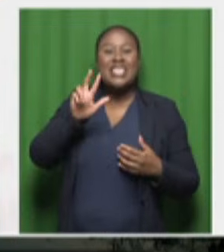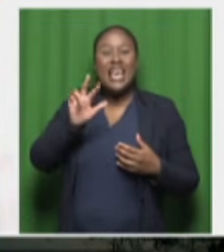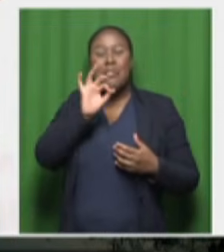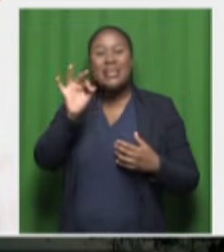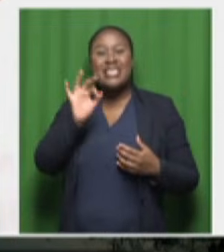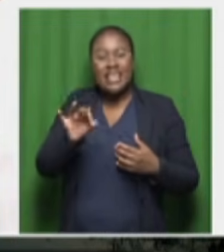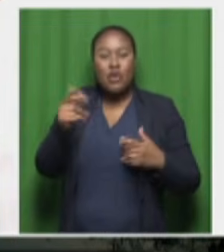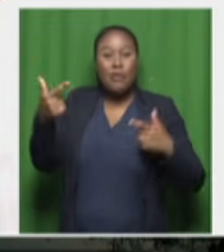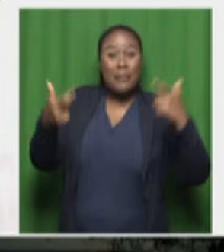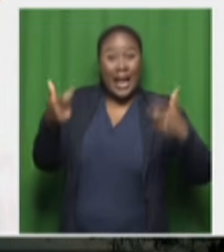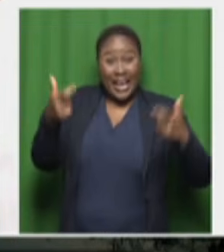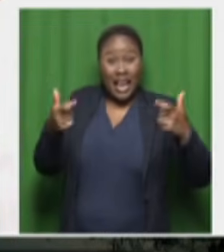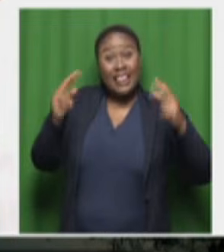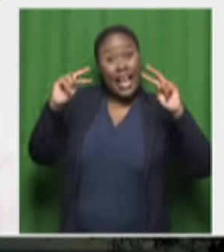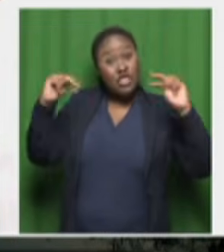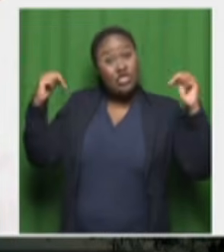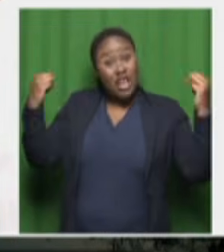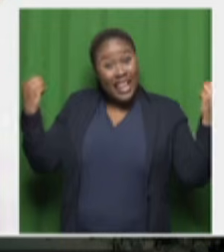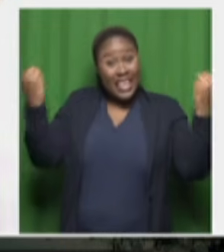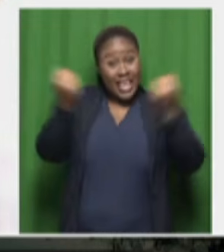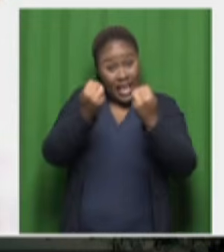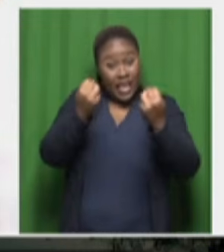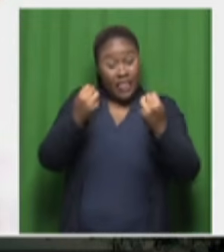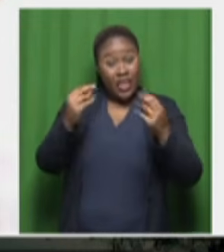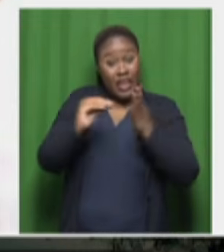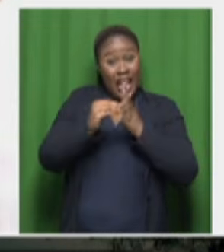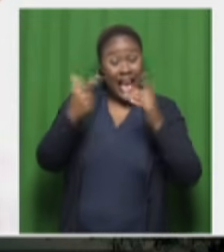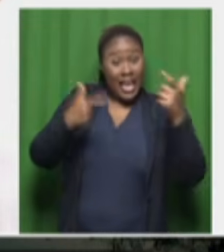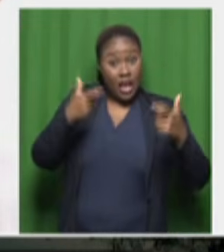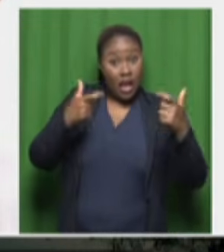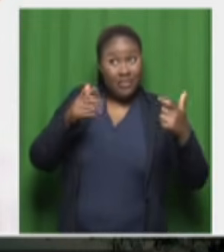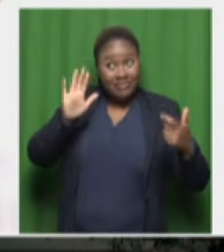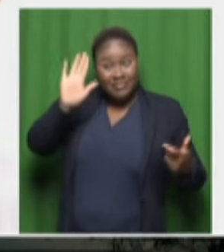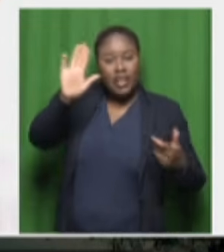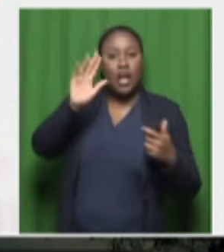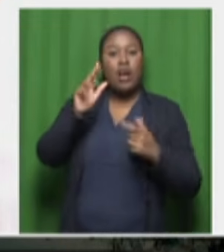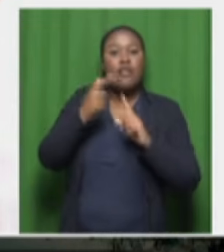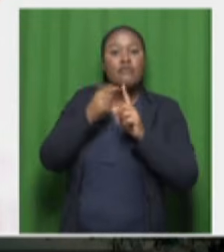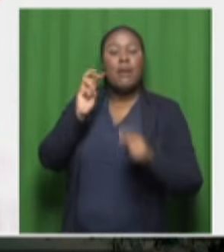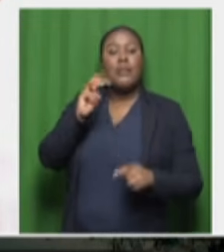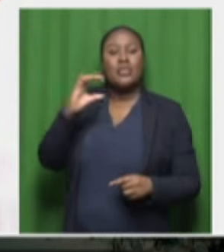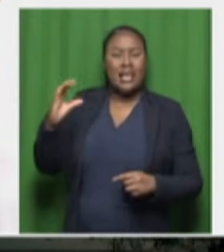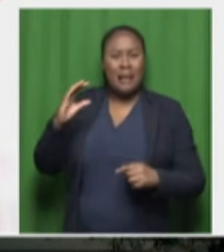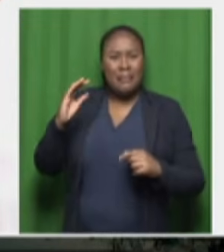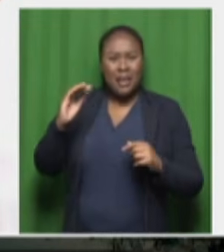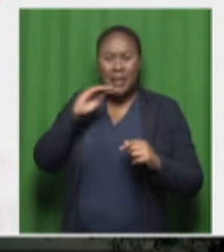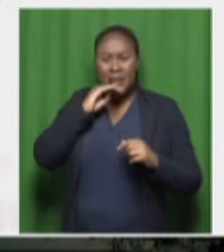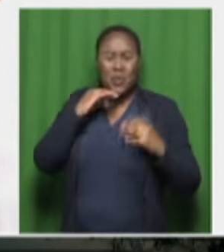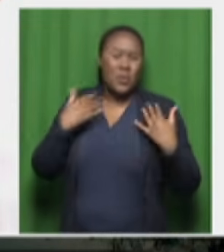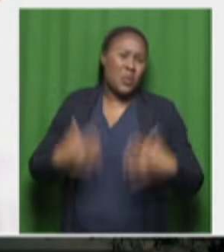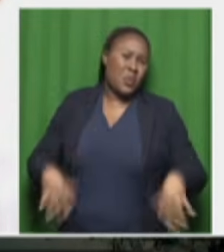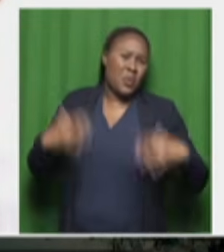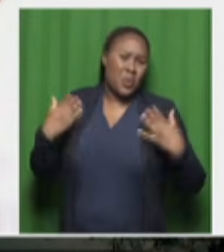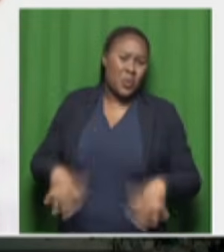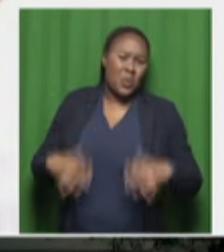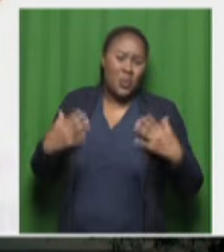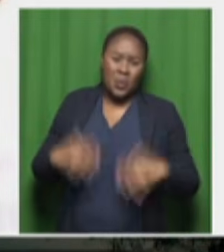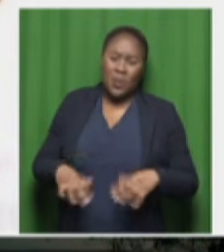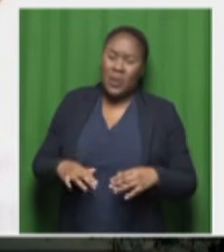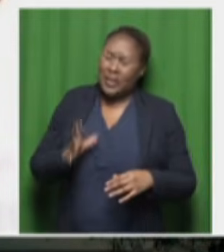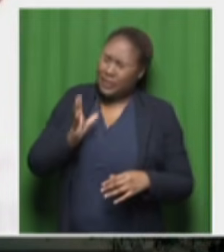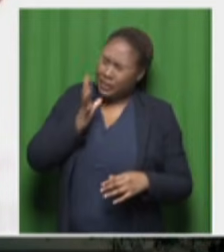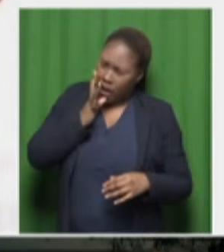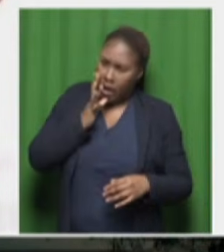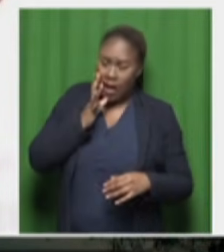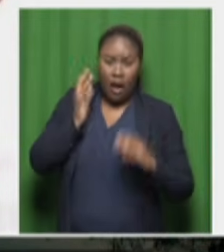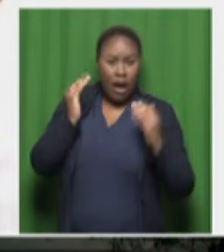gang-related murders nationally. That is too high, but it's been too high for the longest time, Mr. Allen.